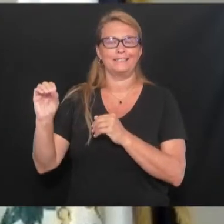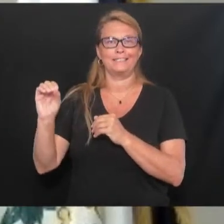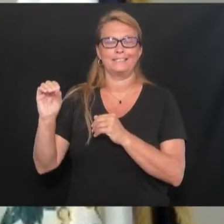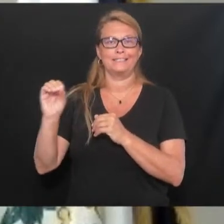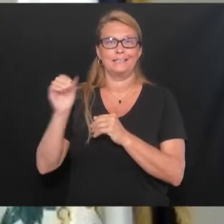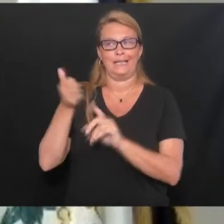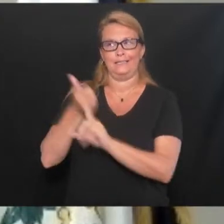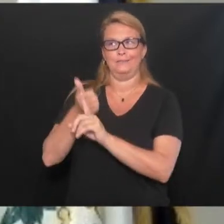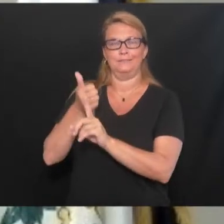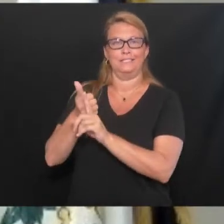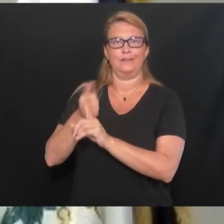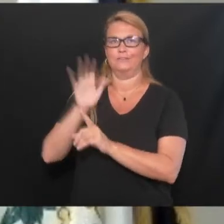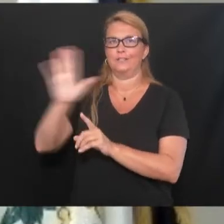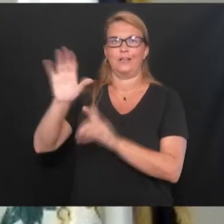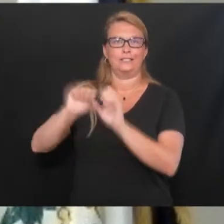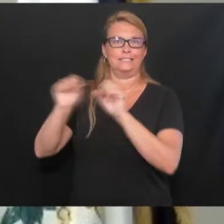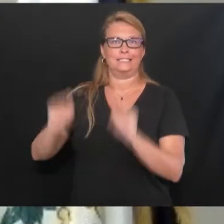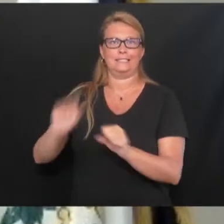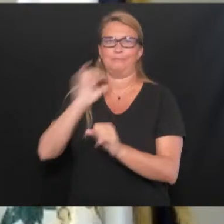DHHR system.